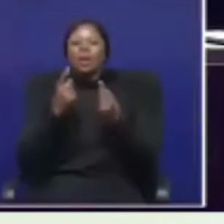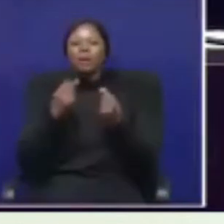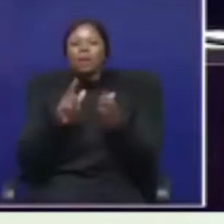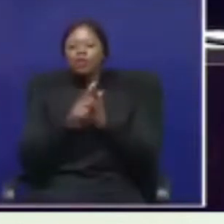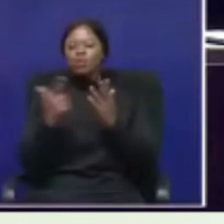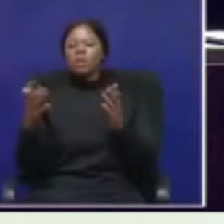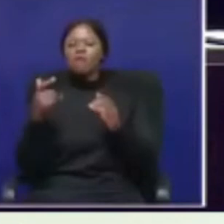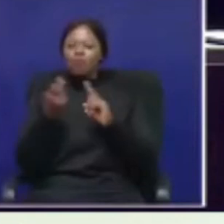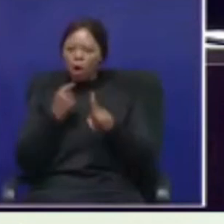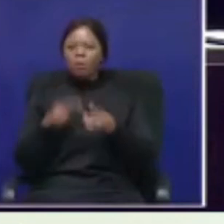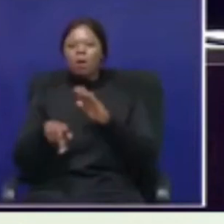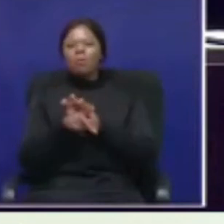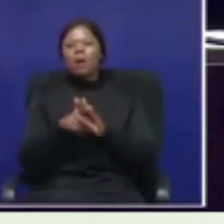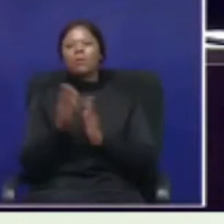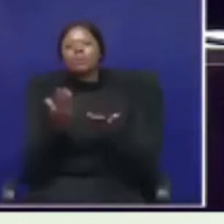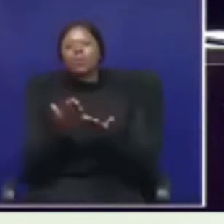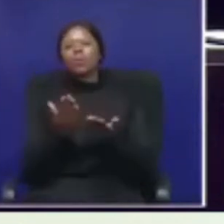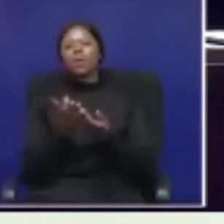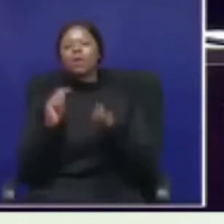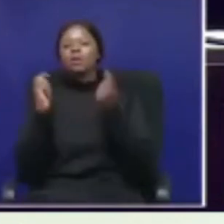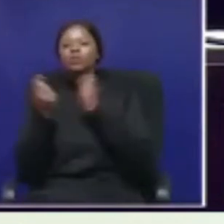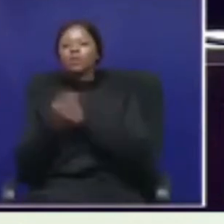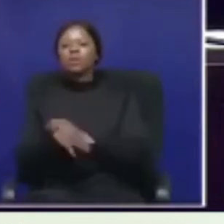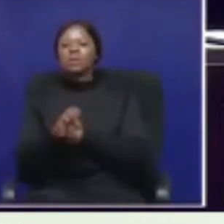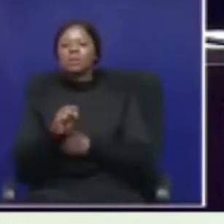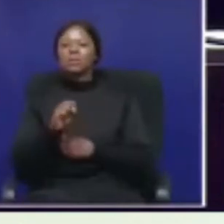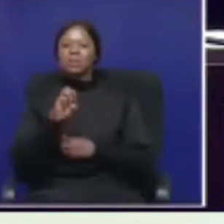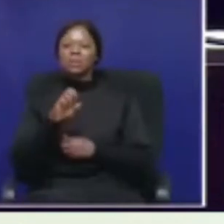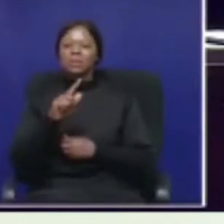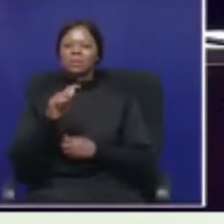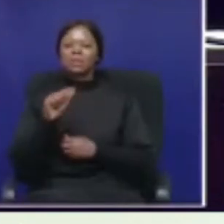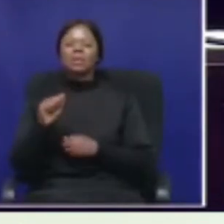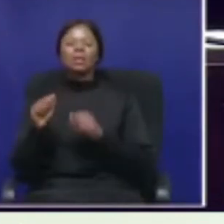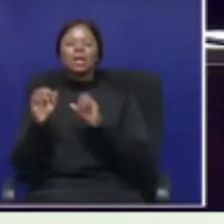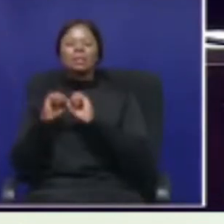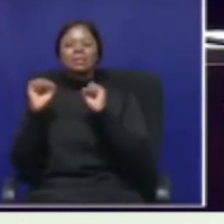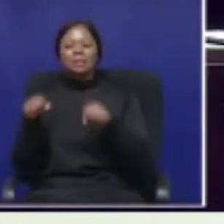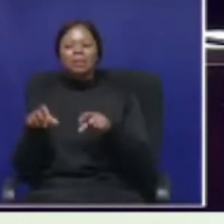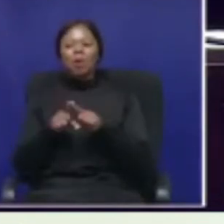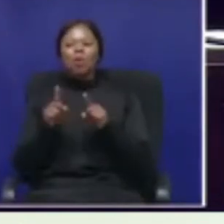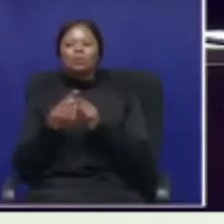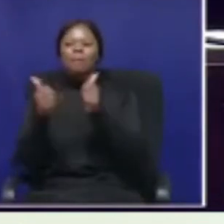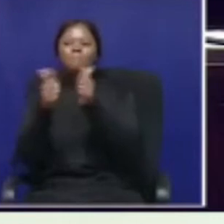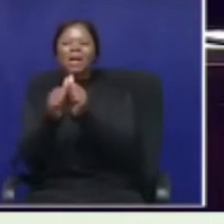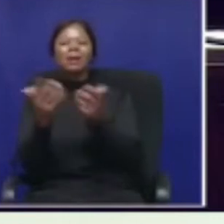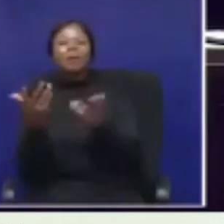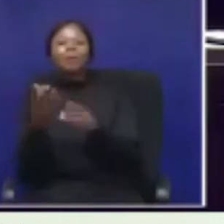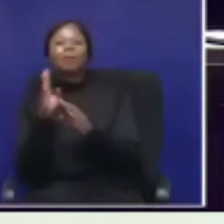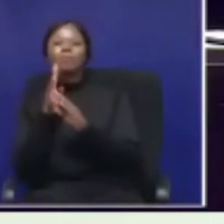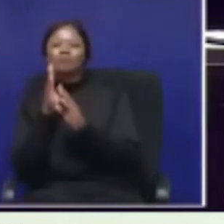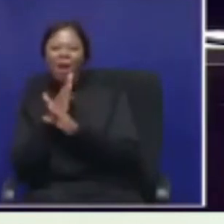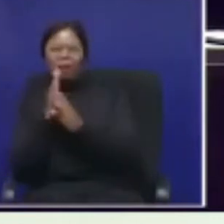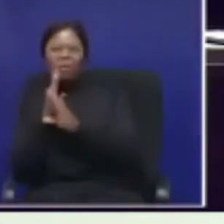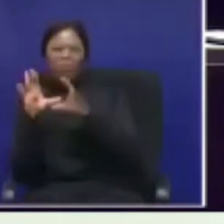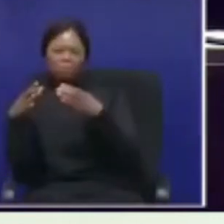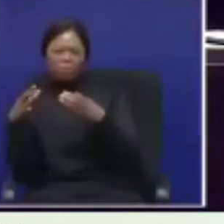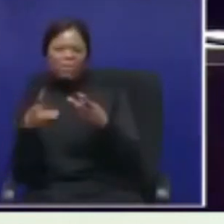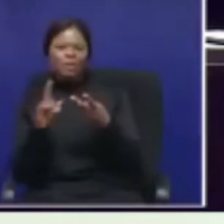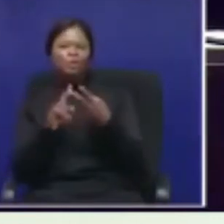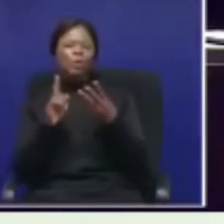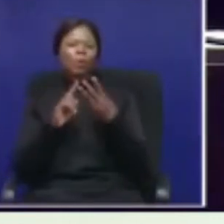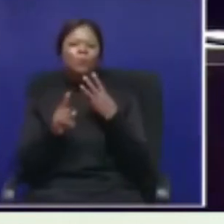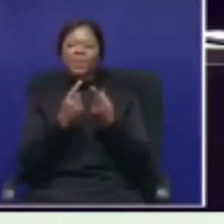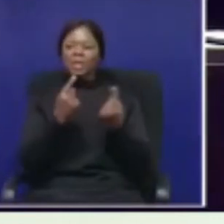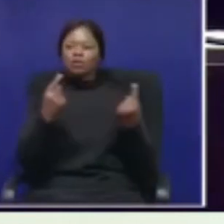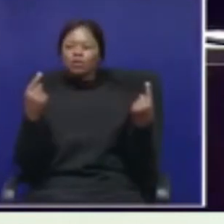Fix the broken SETA system with transparent outcomes and real private sector partnerships. Expand youth entrepreneurship hubs in every